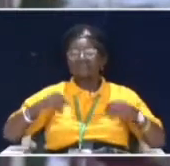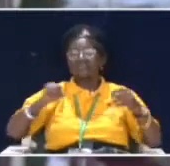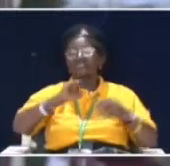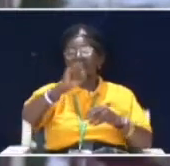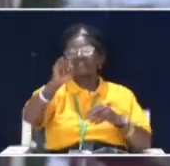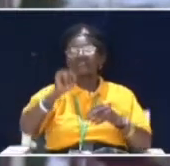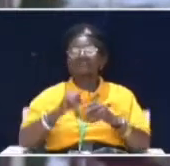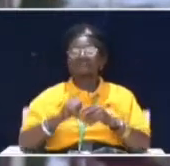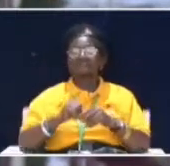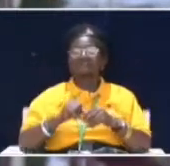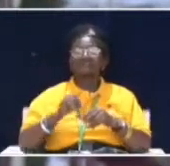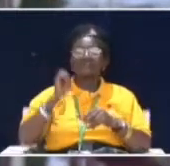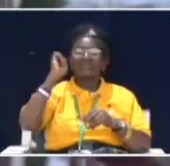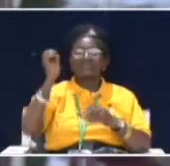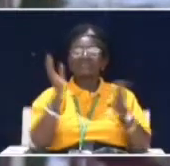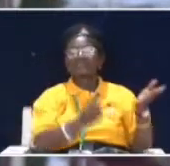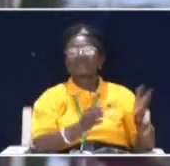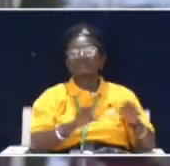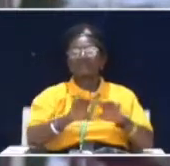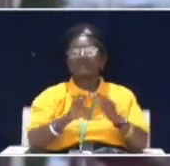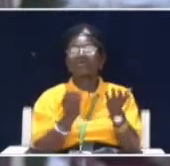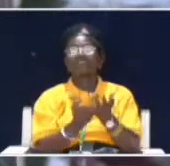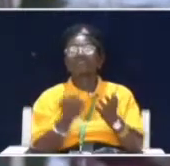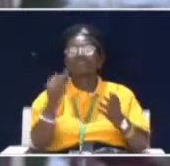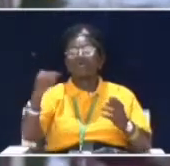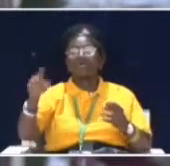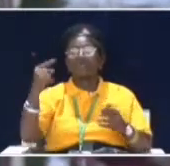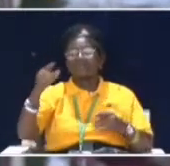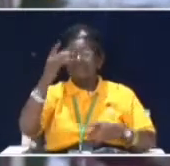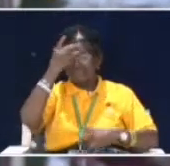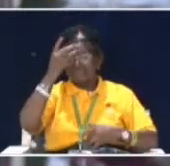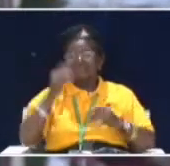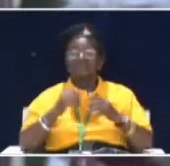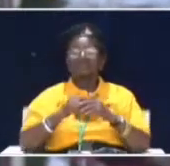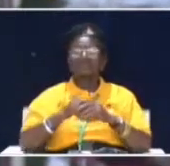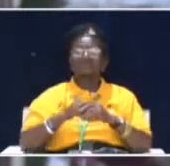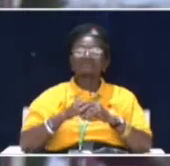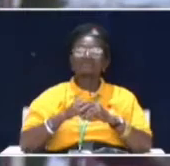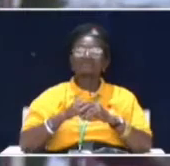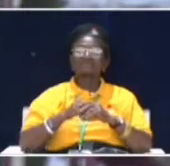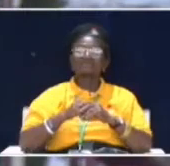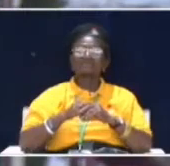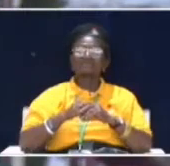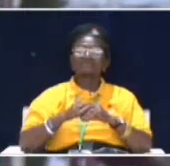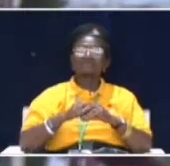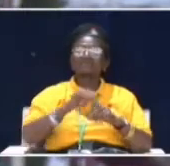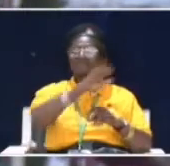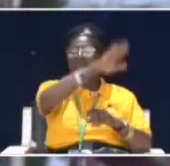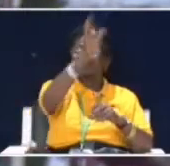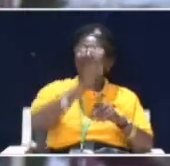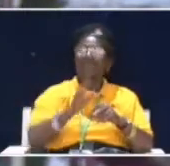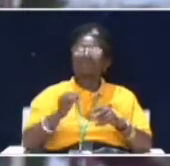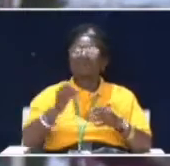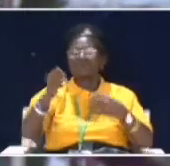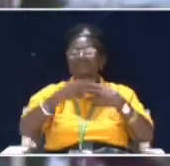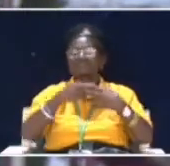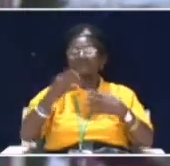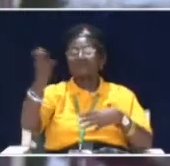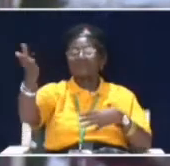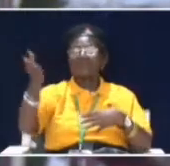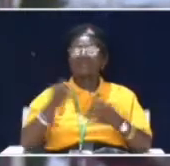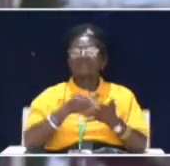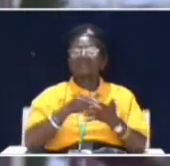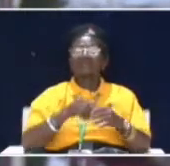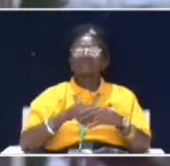iwosan egba. He left the company of the sick. Ko duro laarin awon alaisan mo o. And never returned there. Be ni ko pada sibe mo